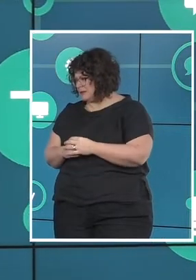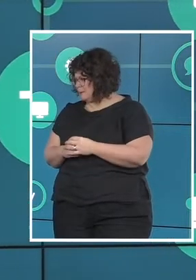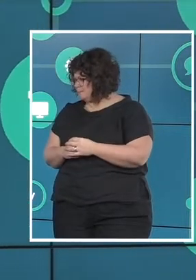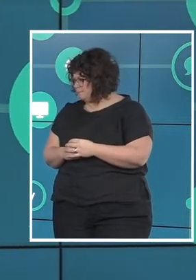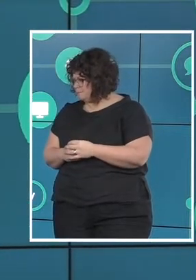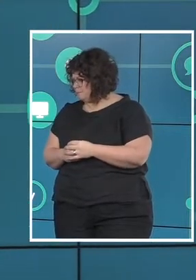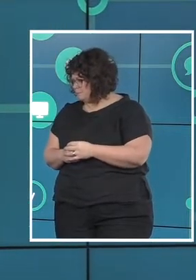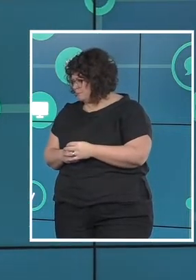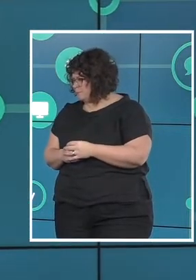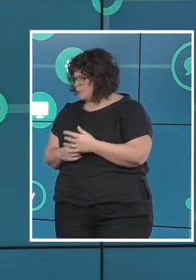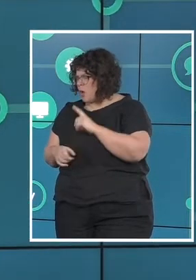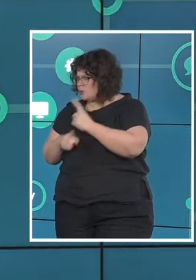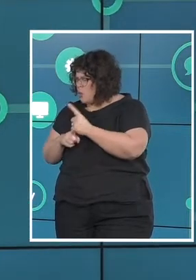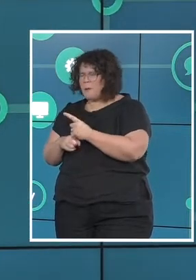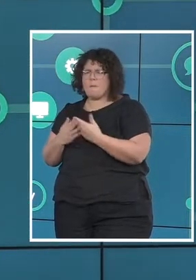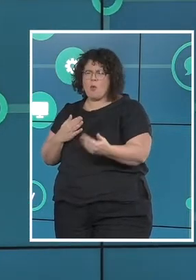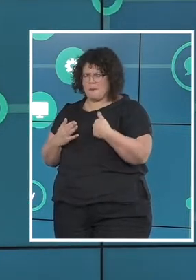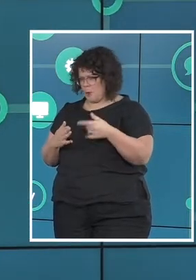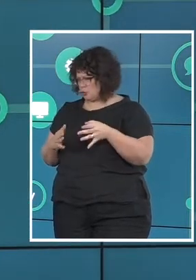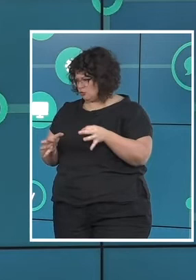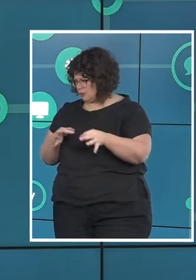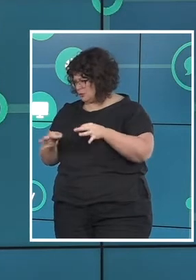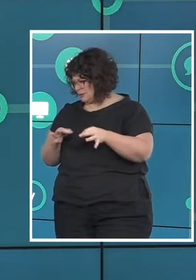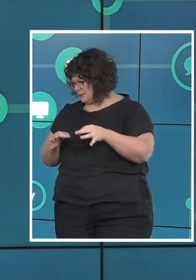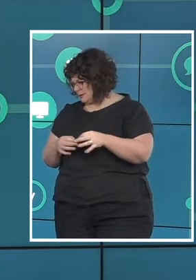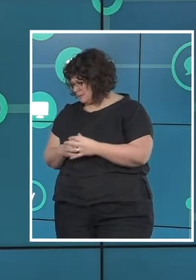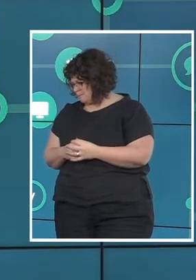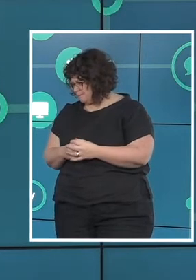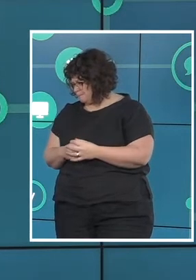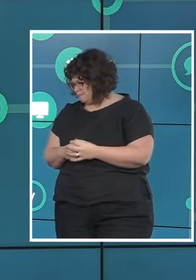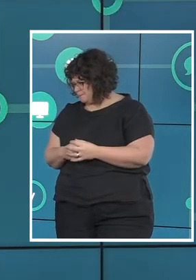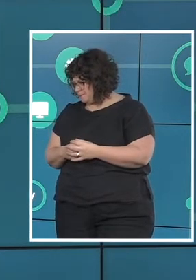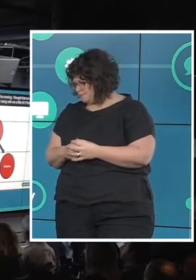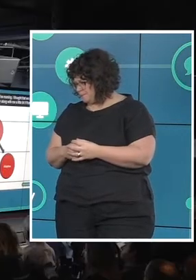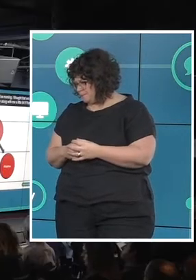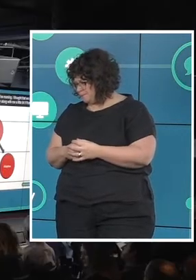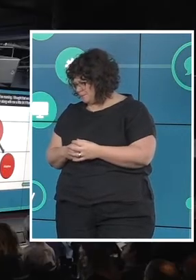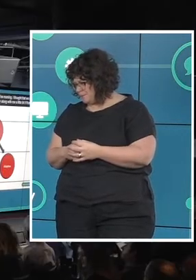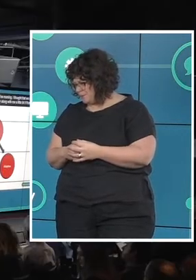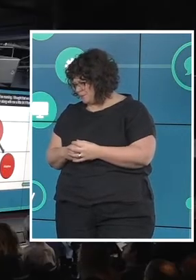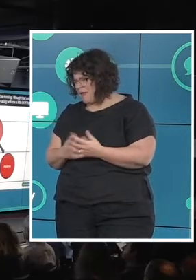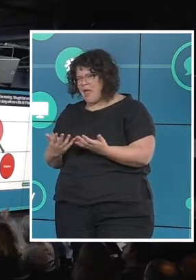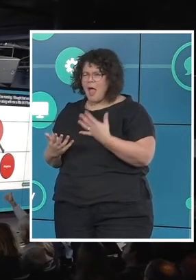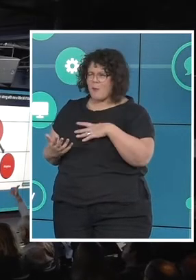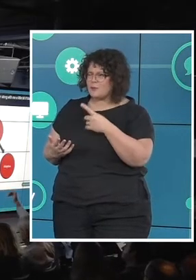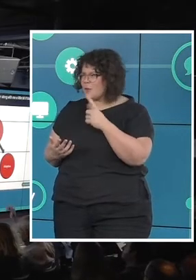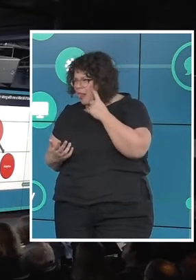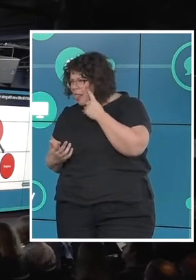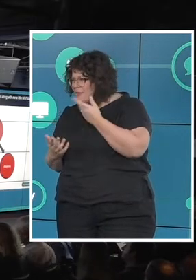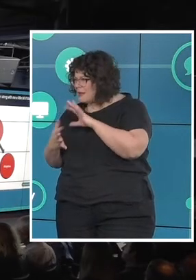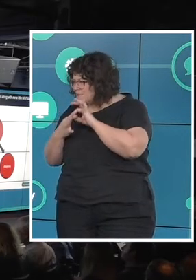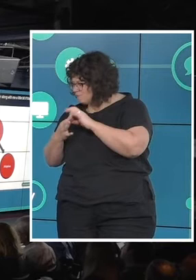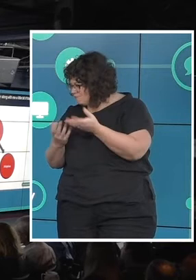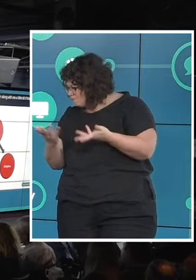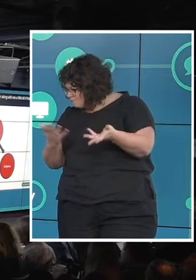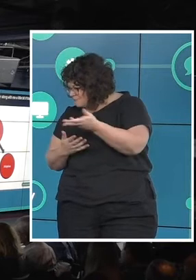And you're going to have to play along with me a little bit, if that's all right with you. Sound good? Thumbs up if it sounds good. Great, lots